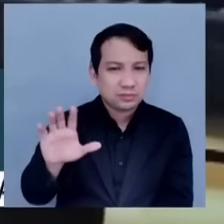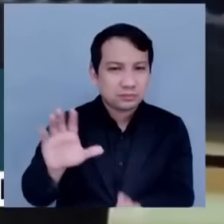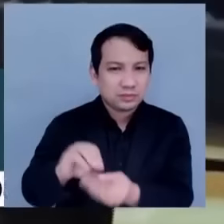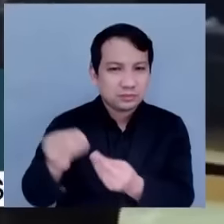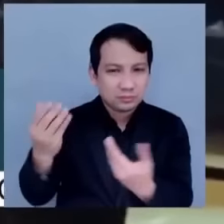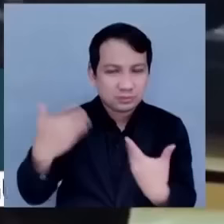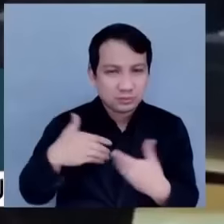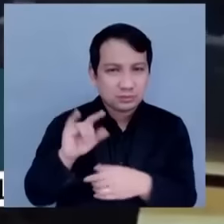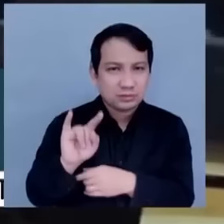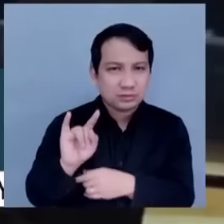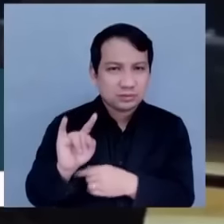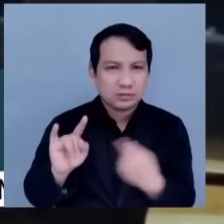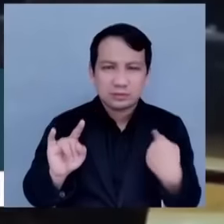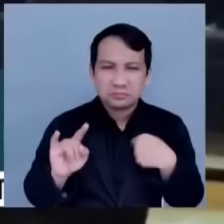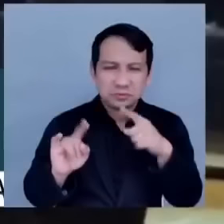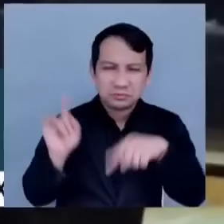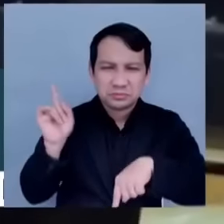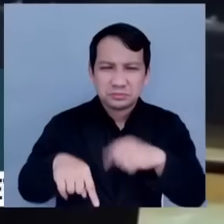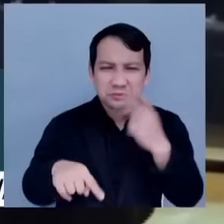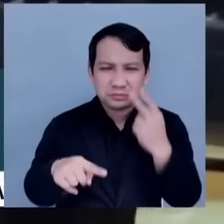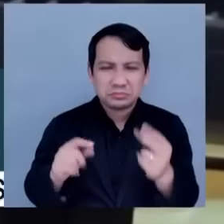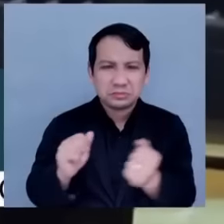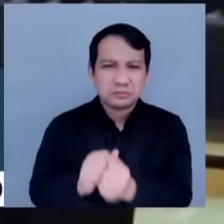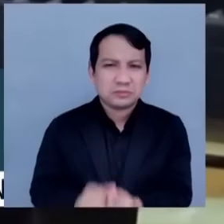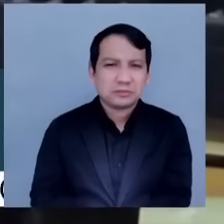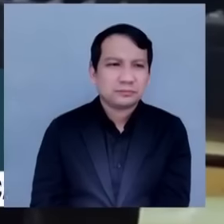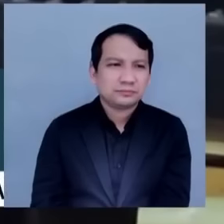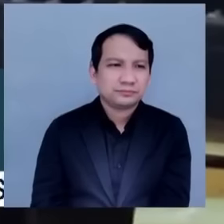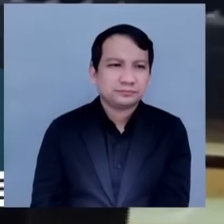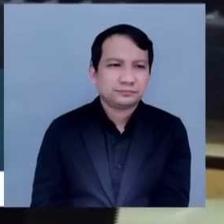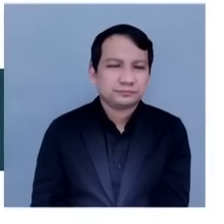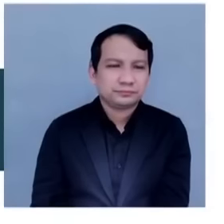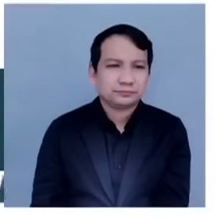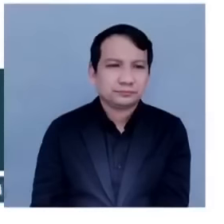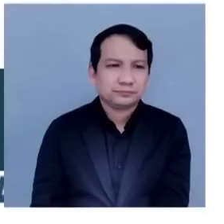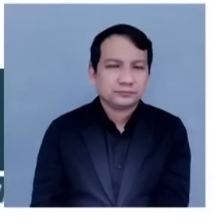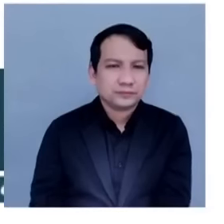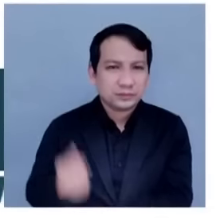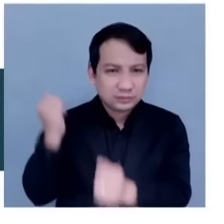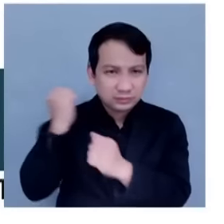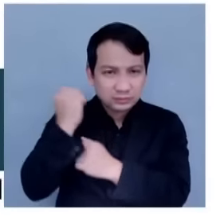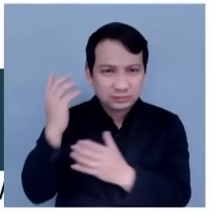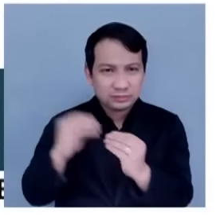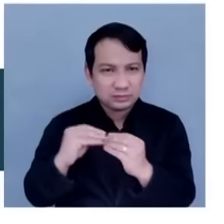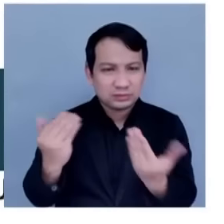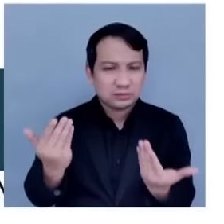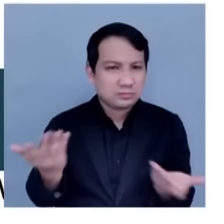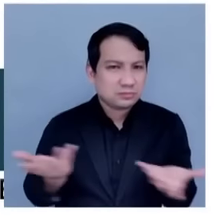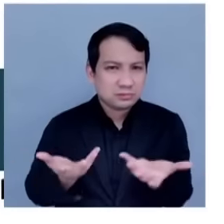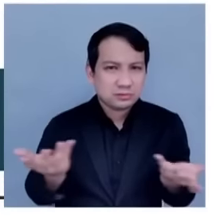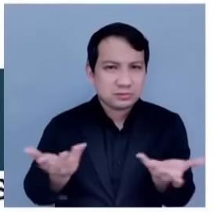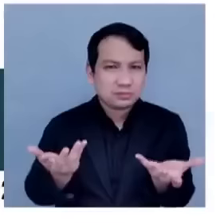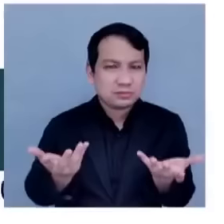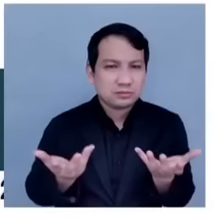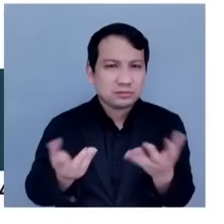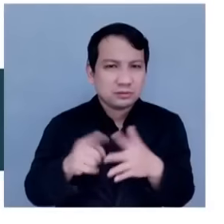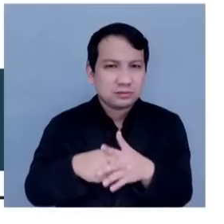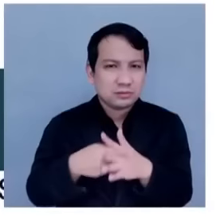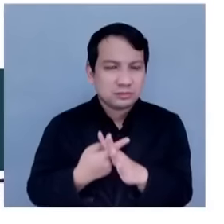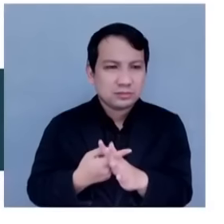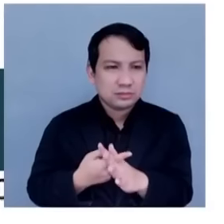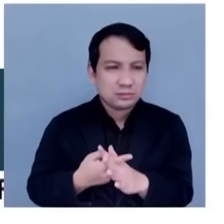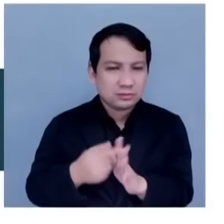media, but I don't see it. So what are the expectations now? Where are you going to go from here, Attorney David?